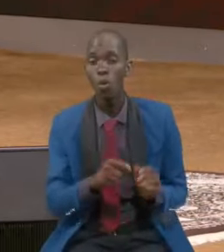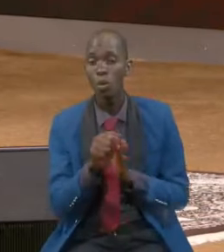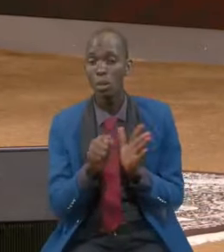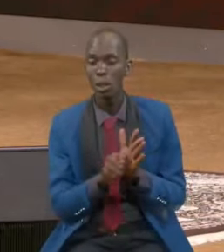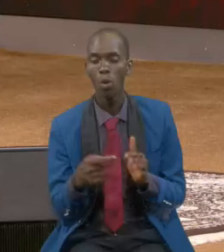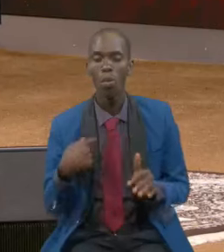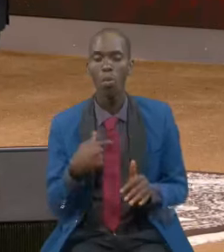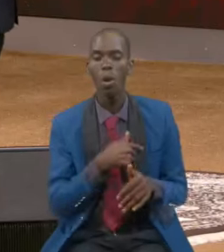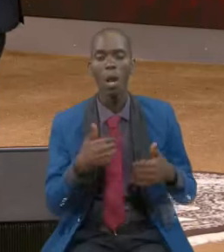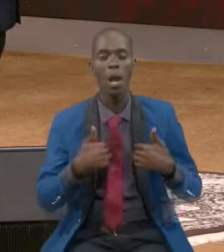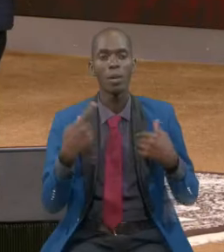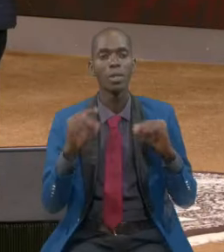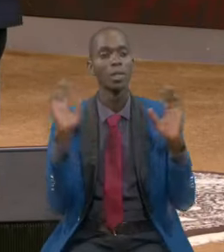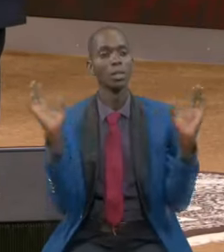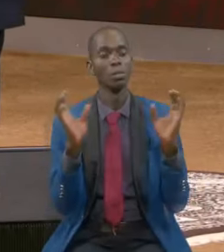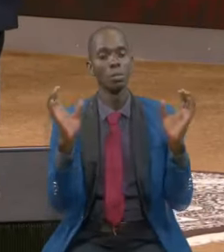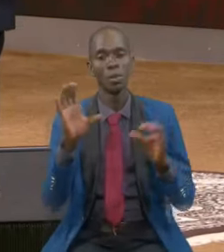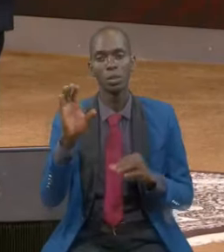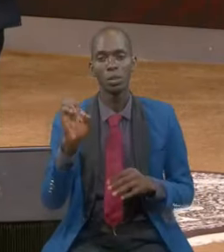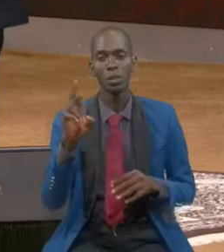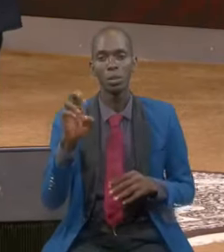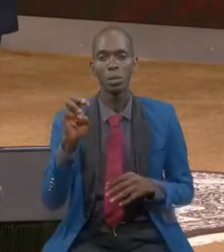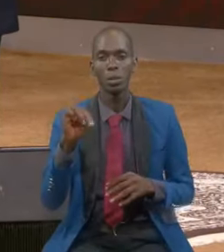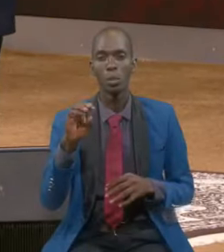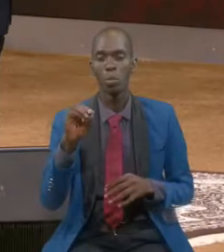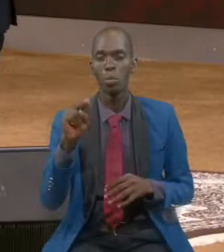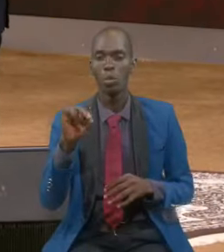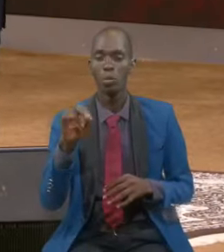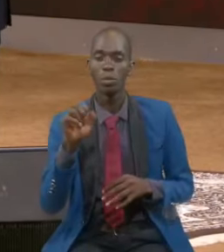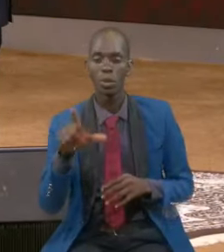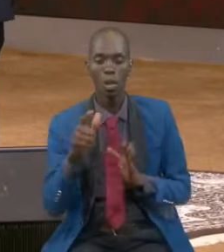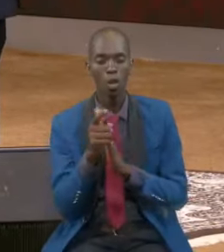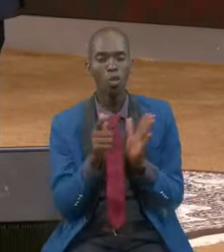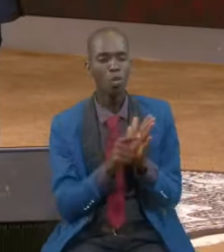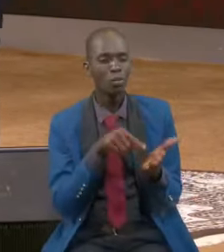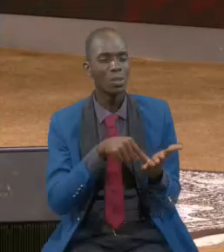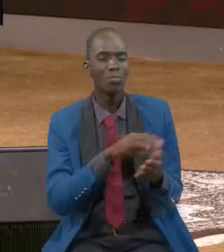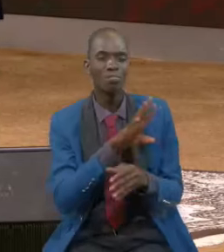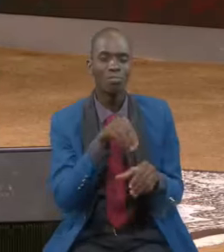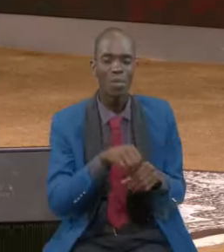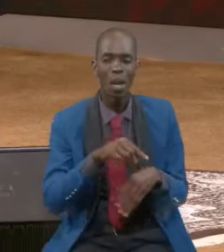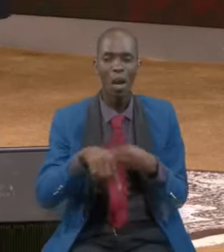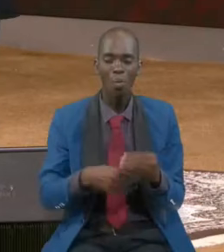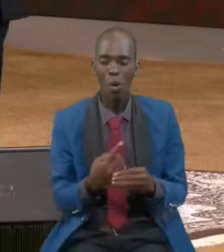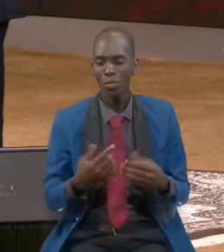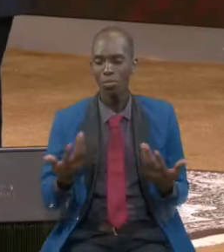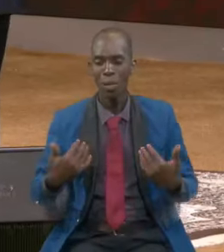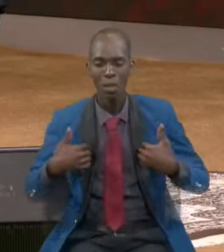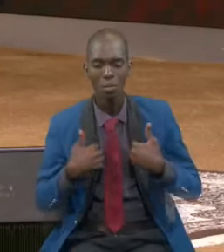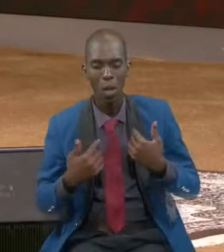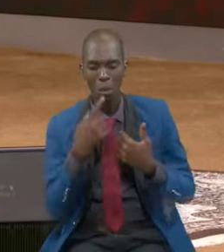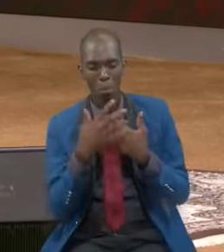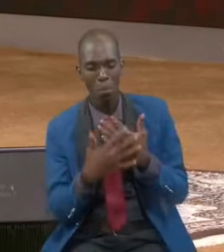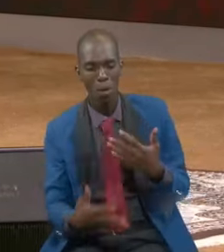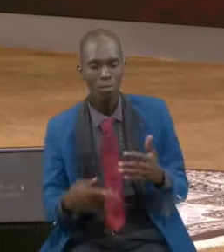The ceremonial law is, you know, concerning killing of animals and shedding the blood. The ceremonial